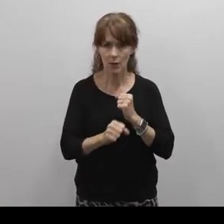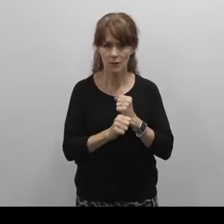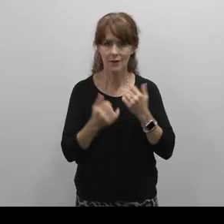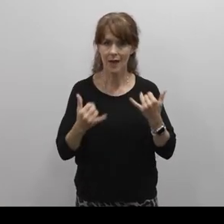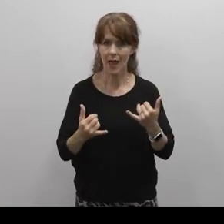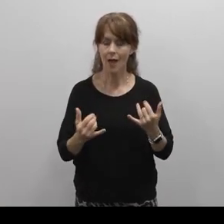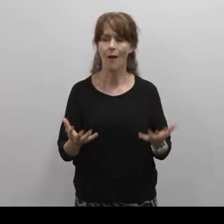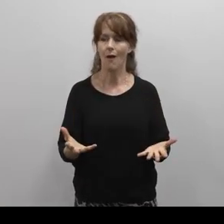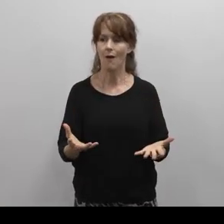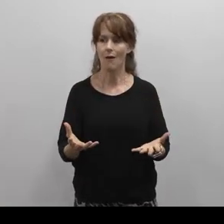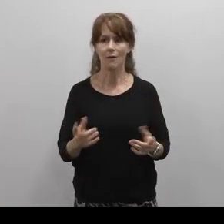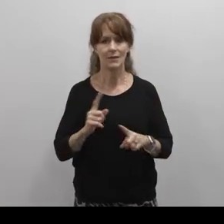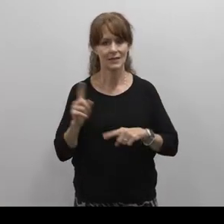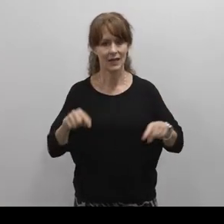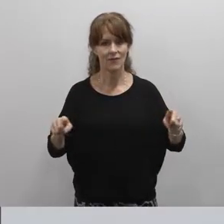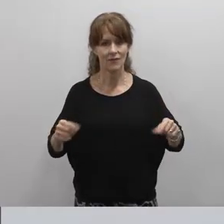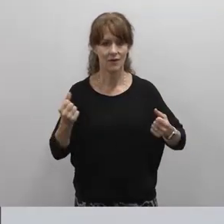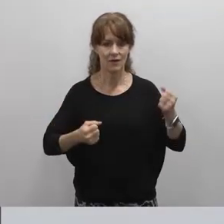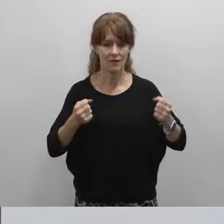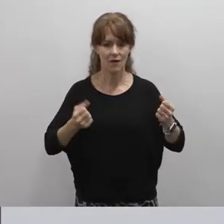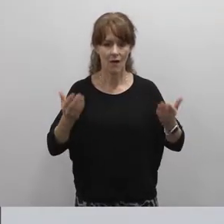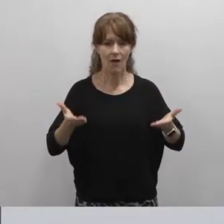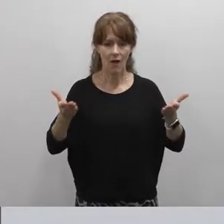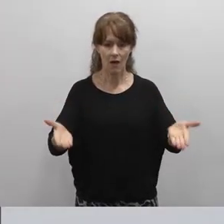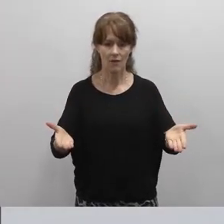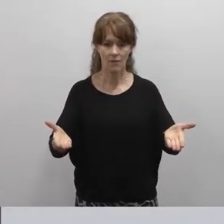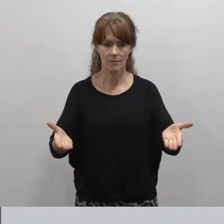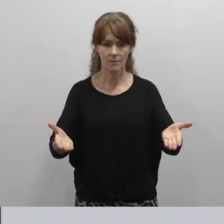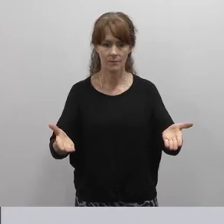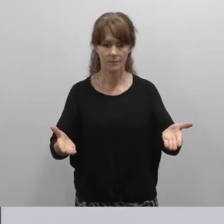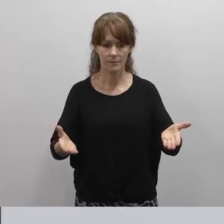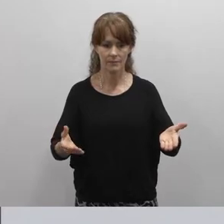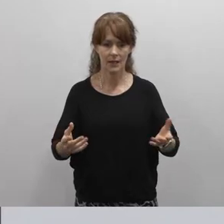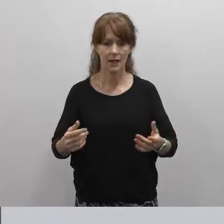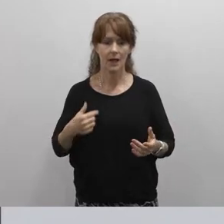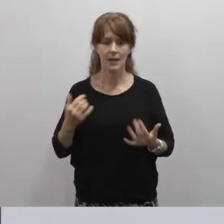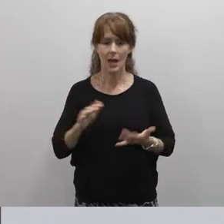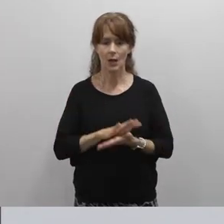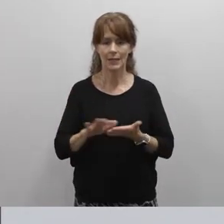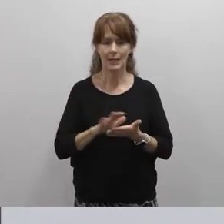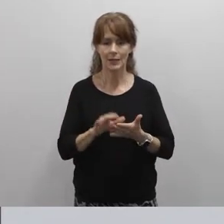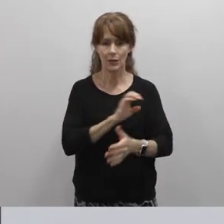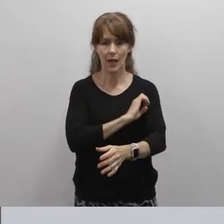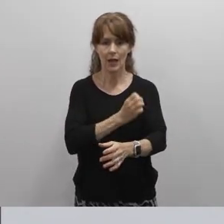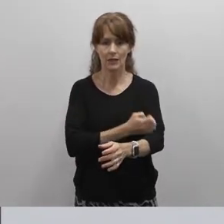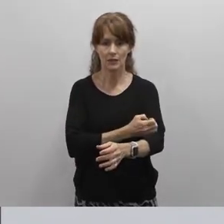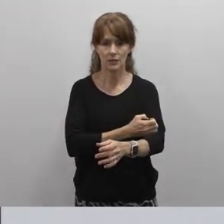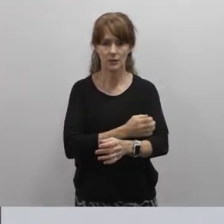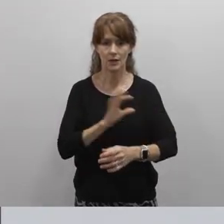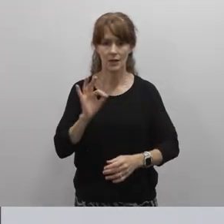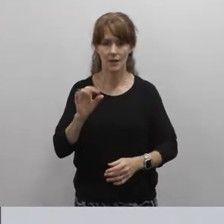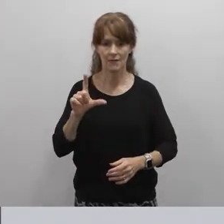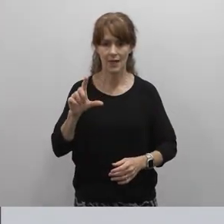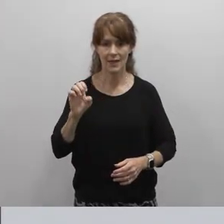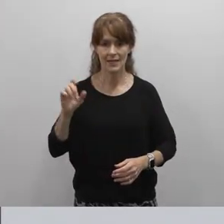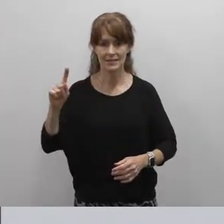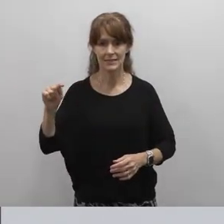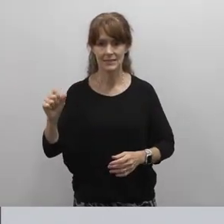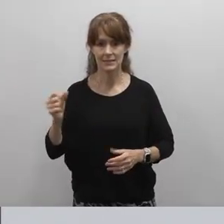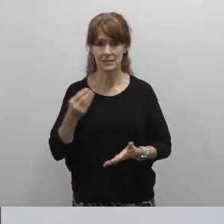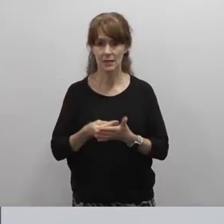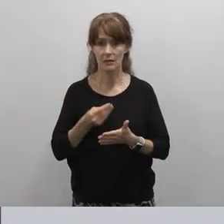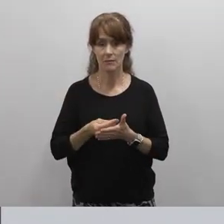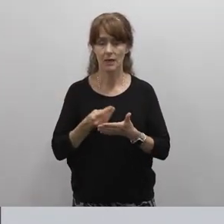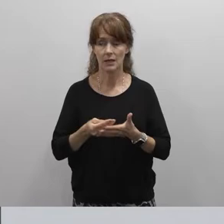there nowadays in terms of different vehicle offerings. They've all been tasked with getting us to cleaner energy vehicle fleets. You know, there's grants available